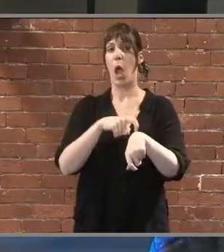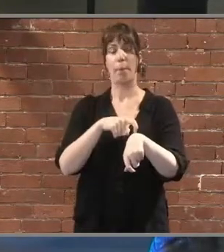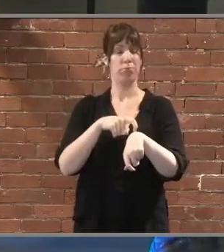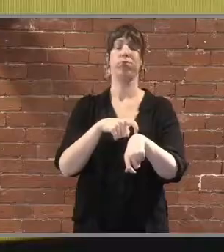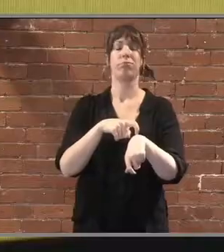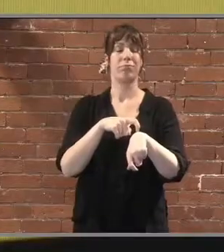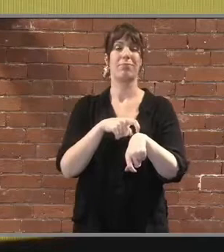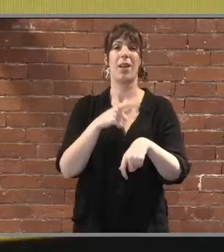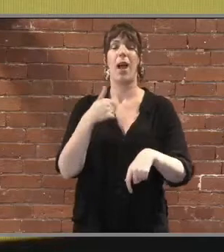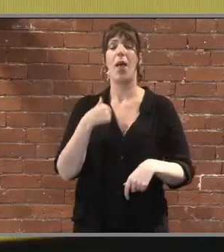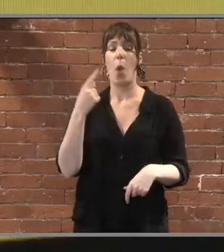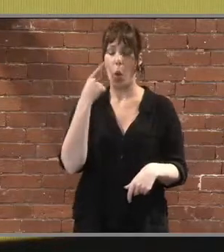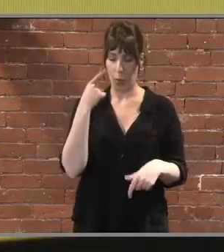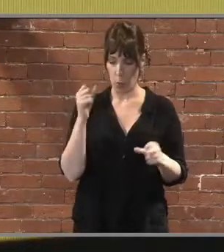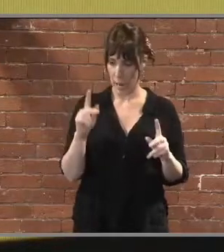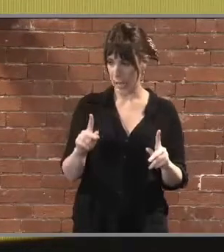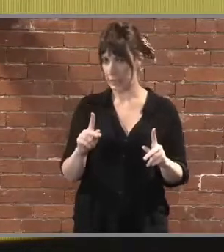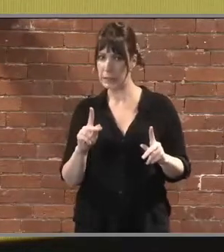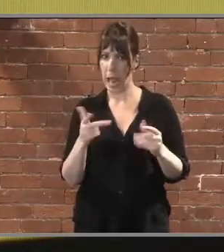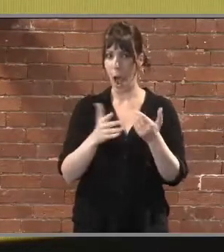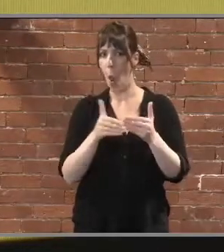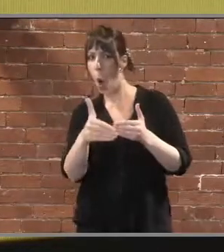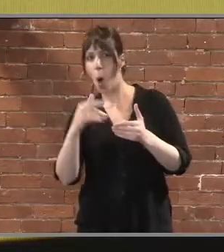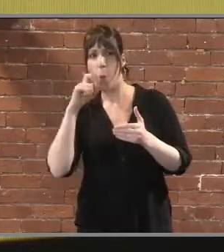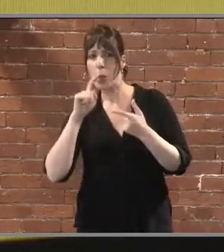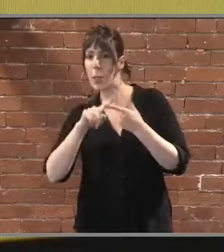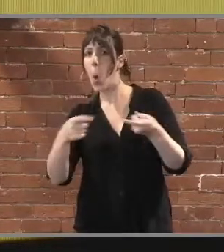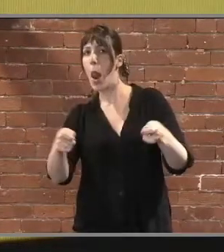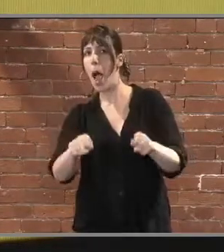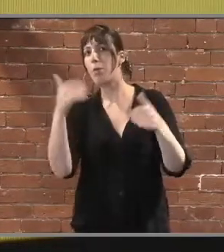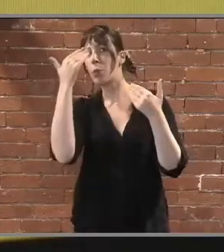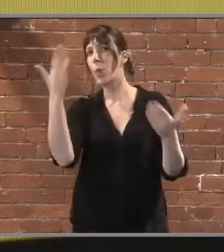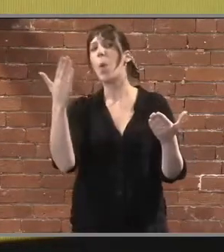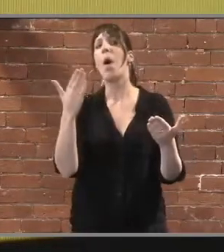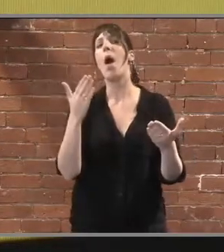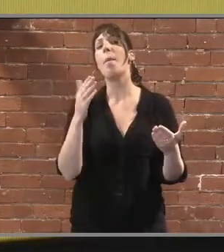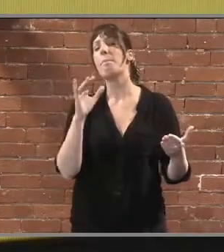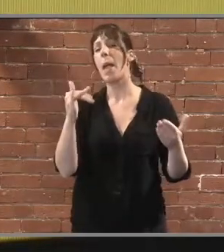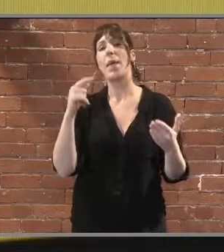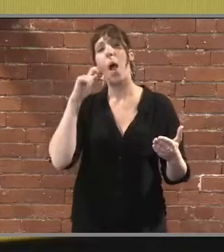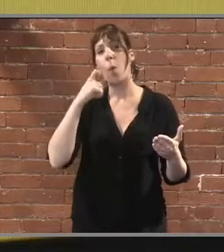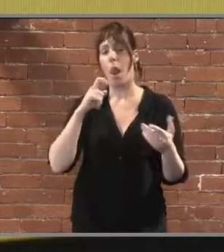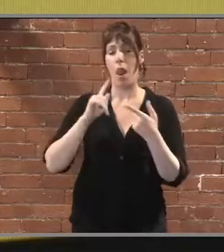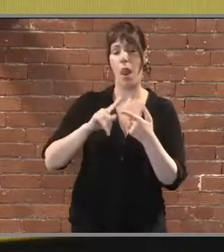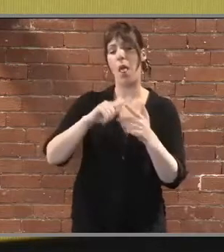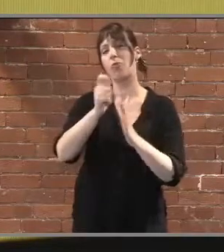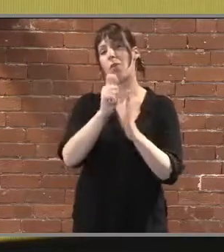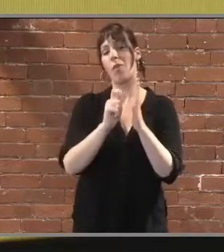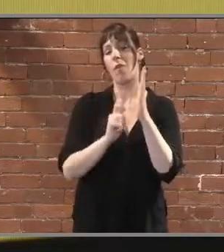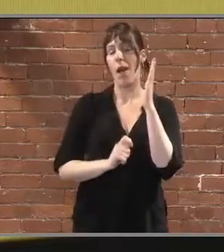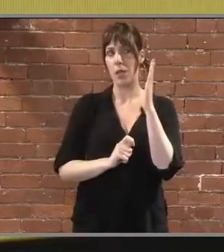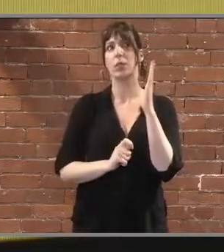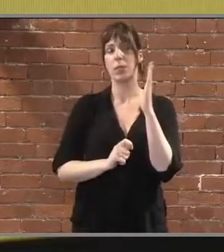went, oh yeah, I don't really know how long this is going to go for. Maybe I'll just spend some time writing. And then by the time the second